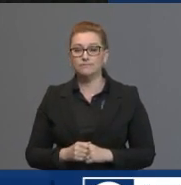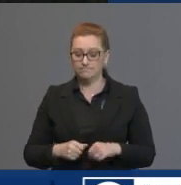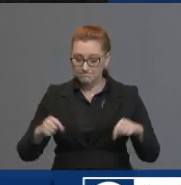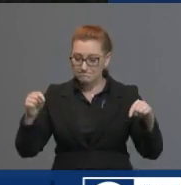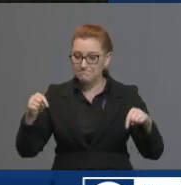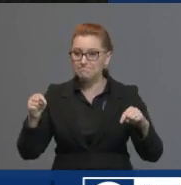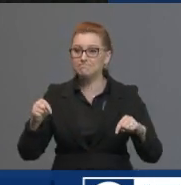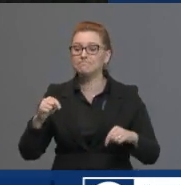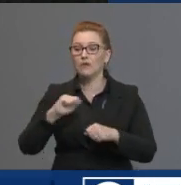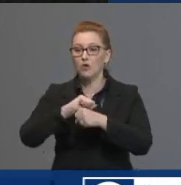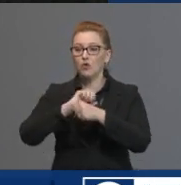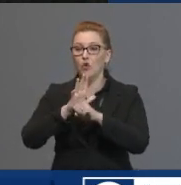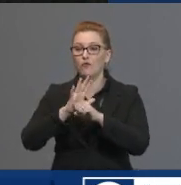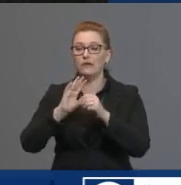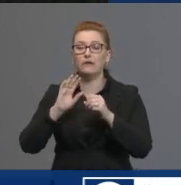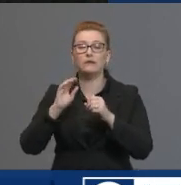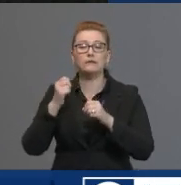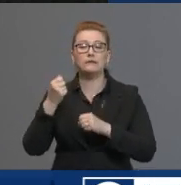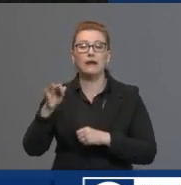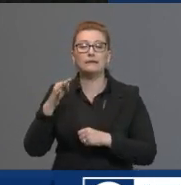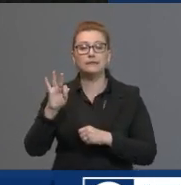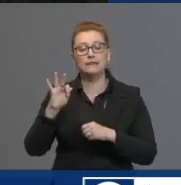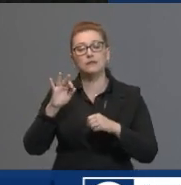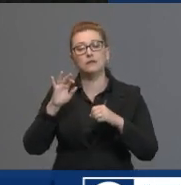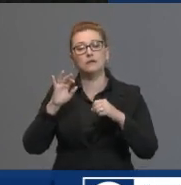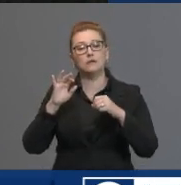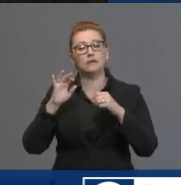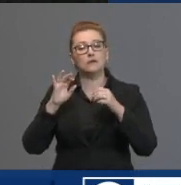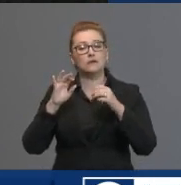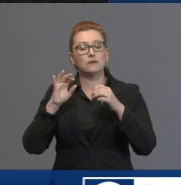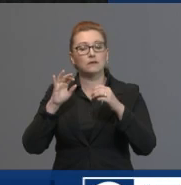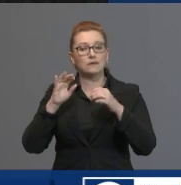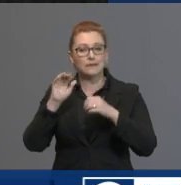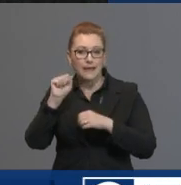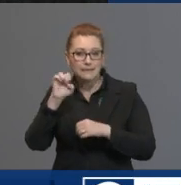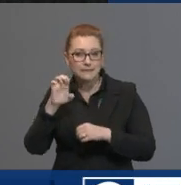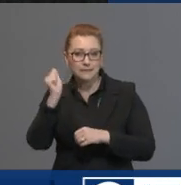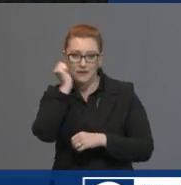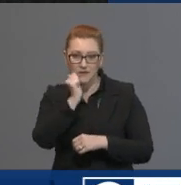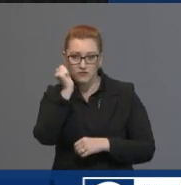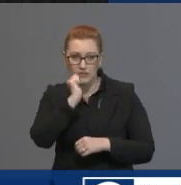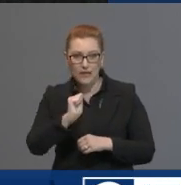These are our COVID-19 cases by day.